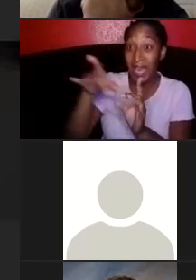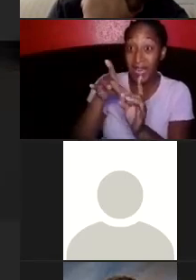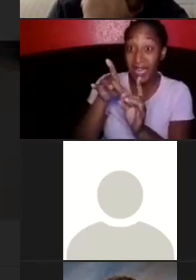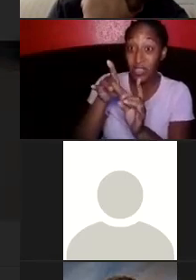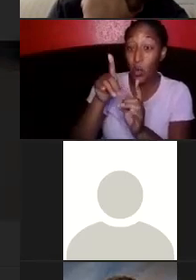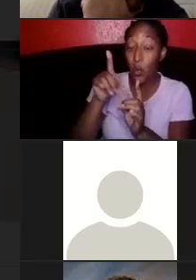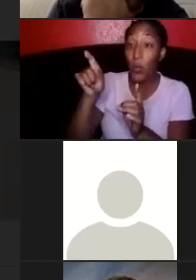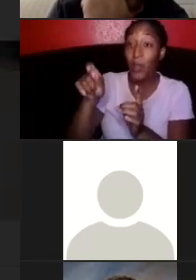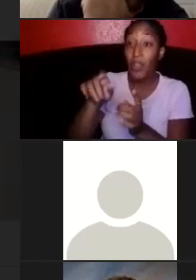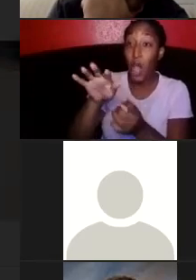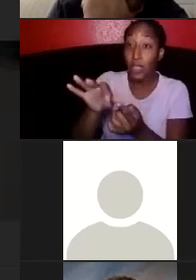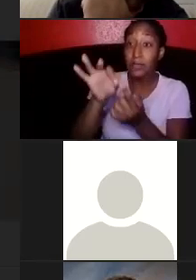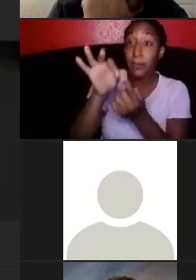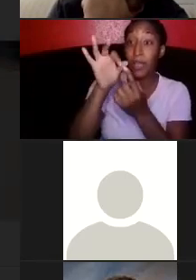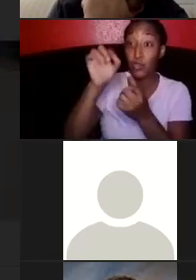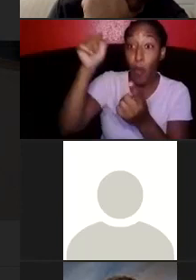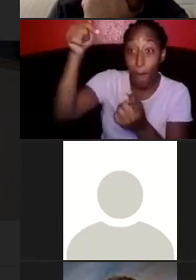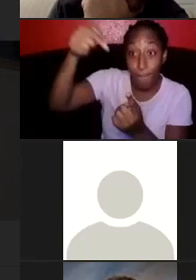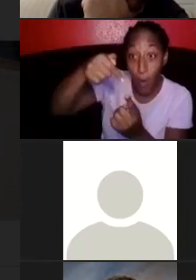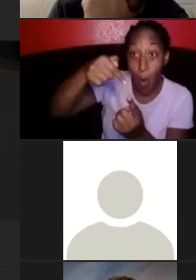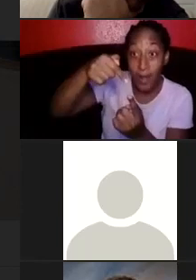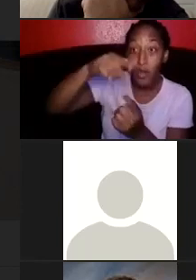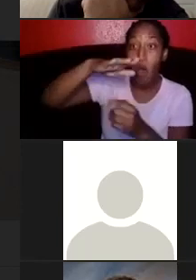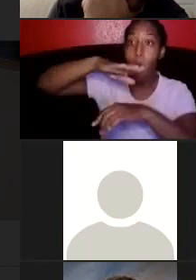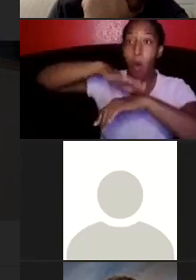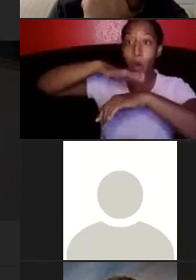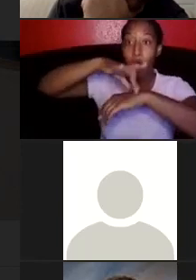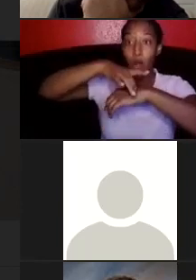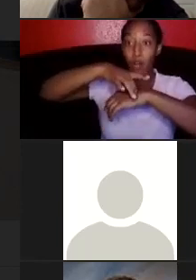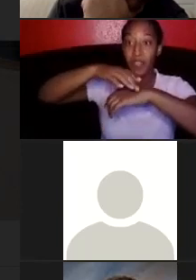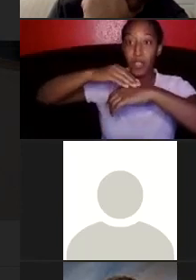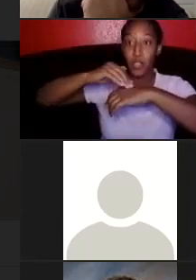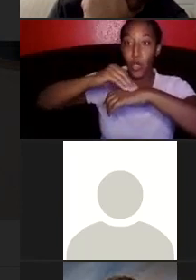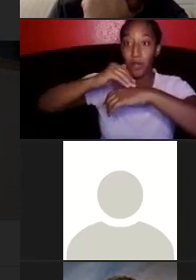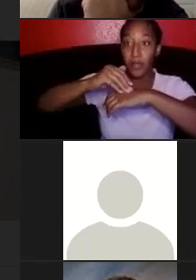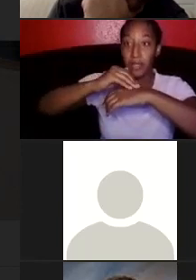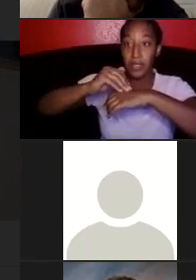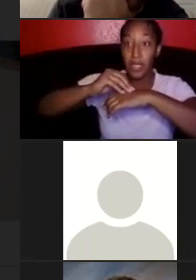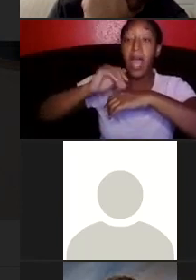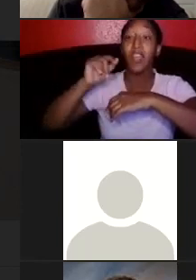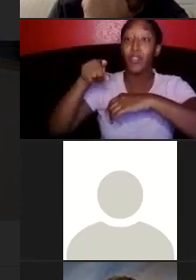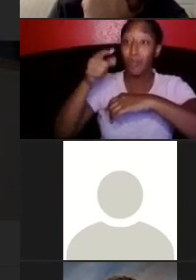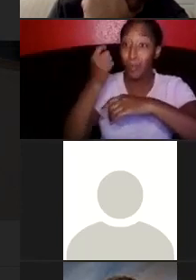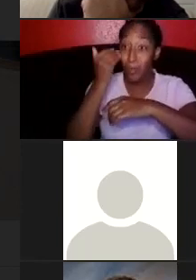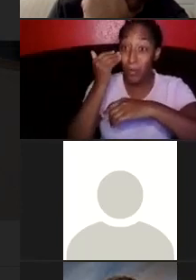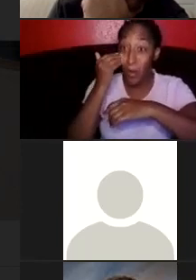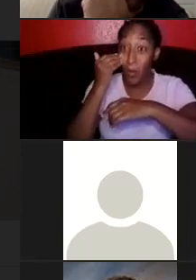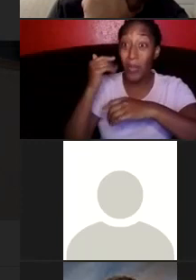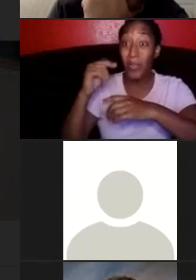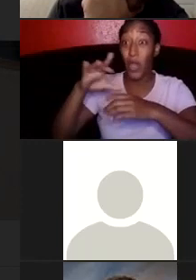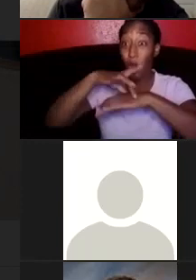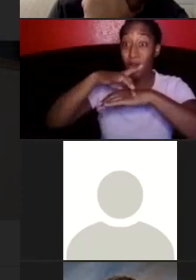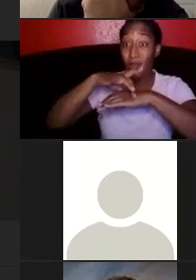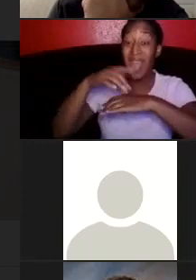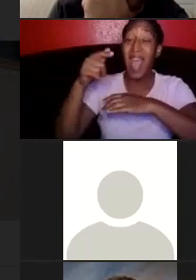the Earth's surface. And as that, you know, the Earth makes one complete trip every 24 hours, right, on its axis. And